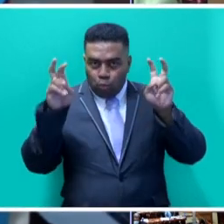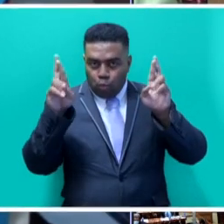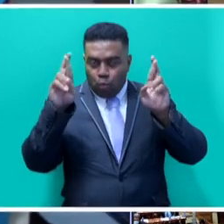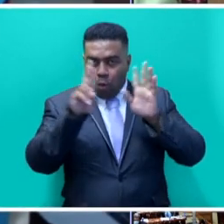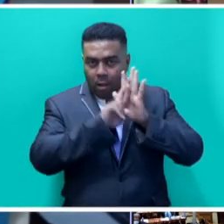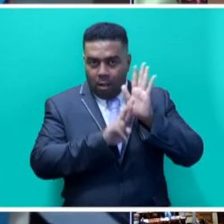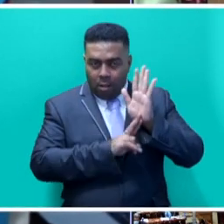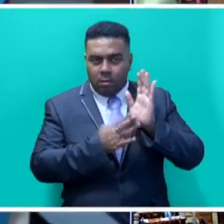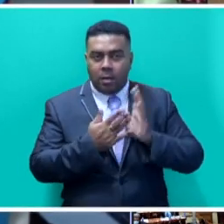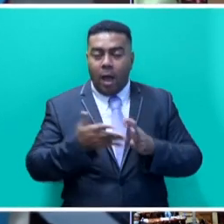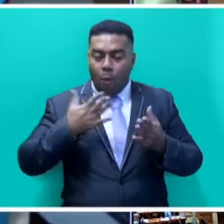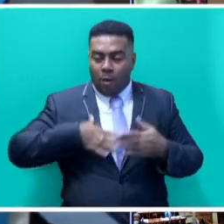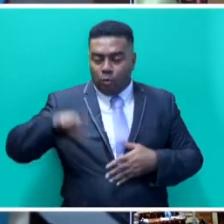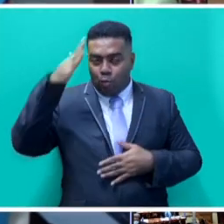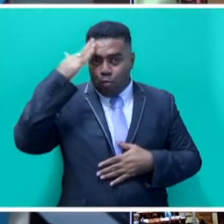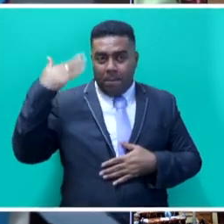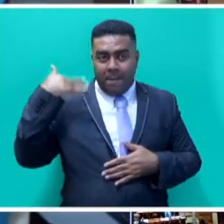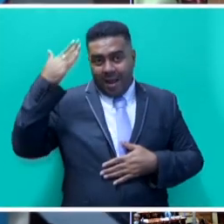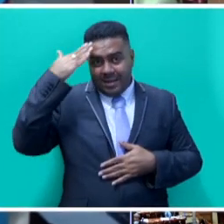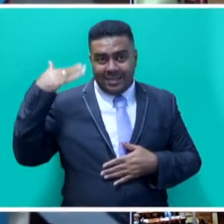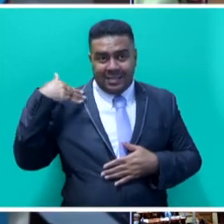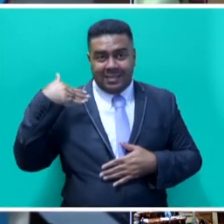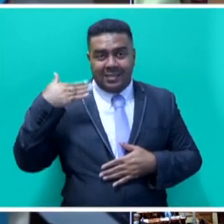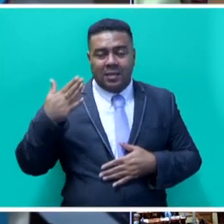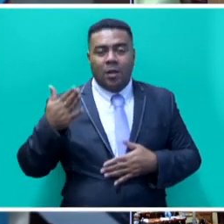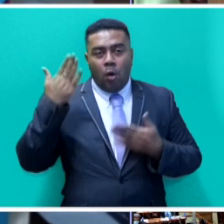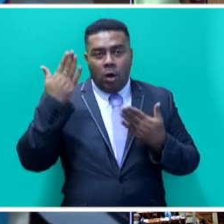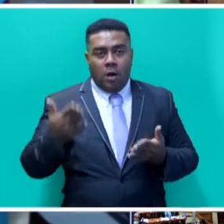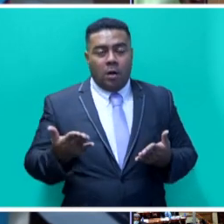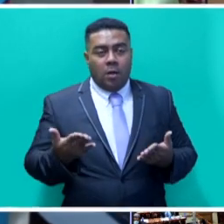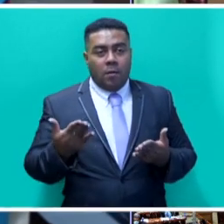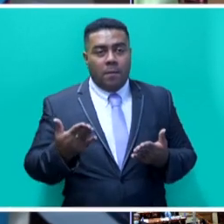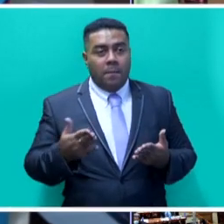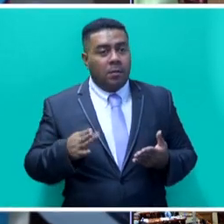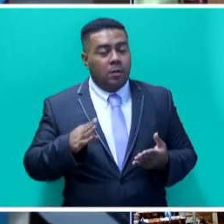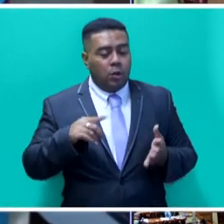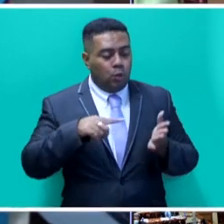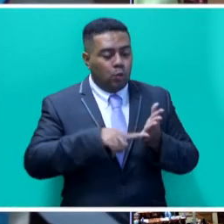remind Honorable Tusao,